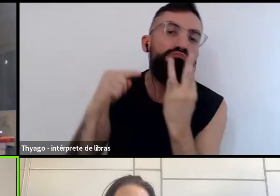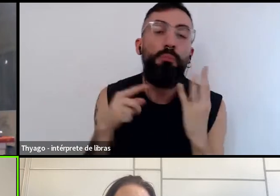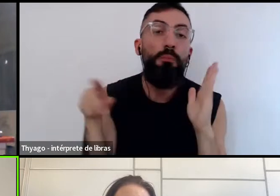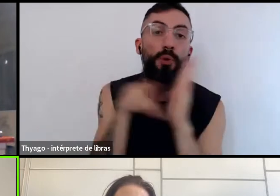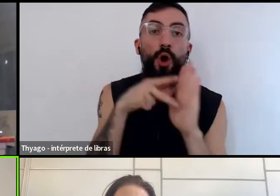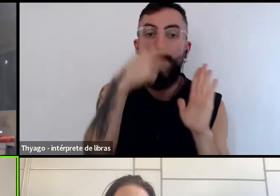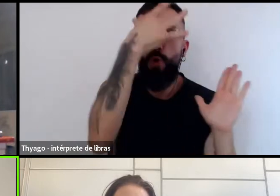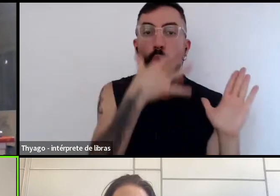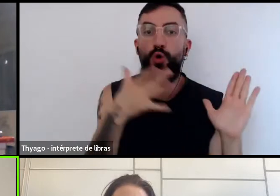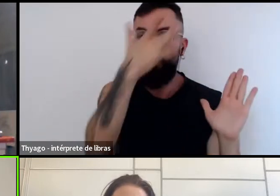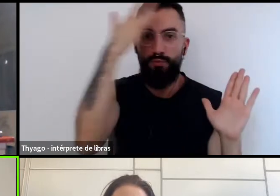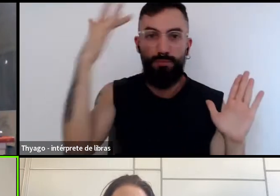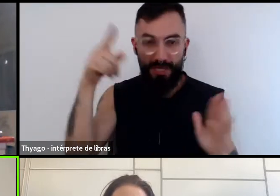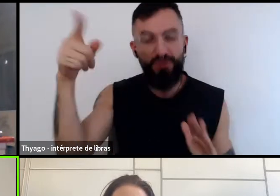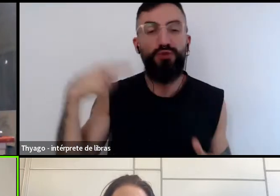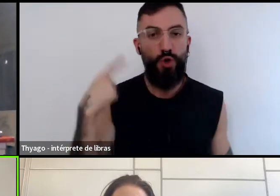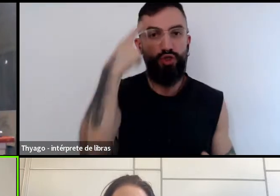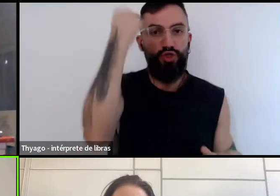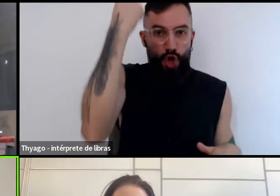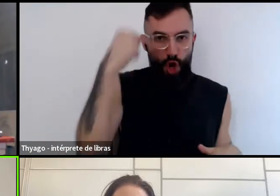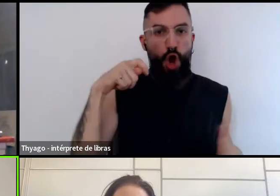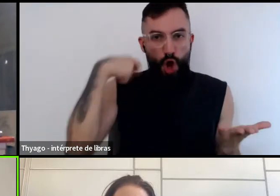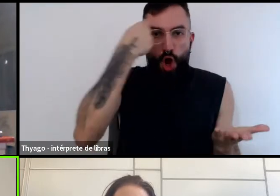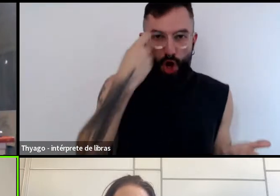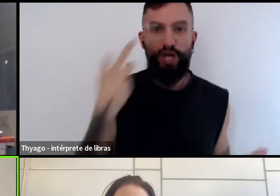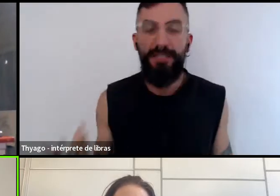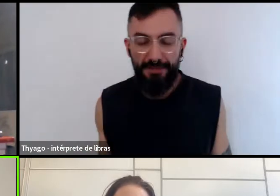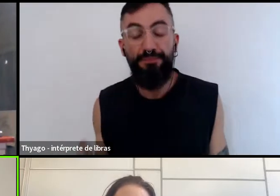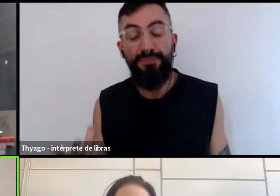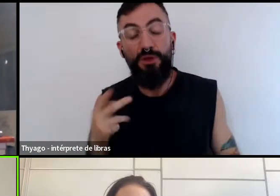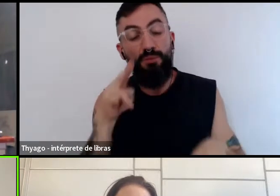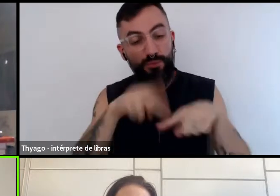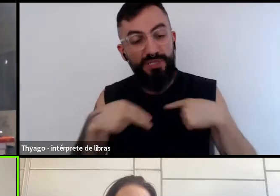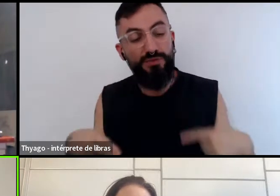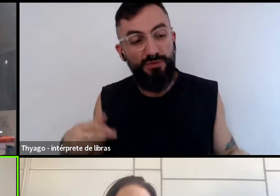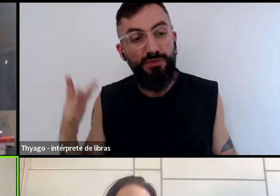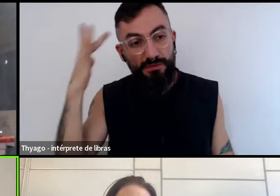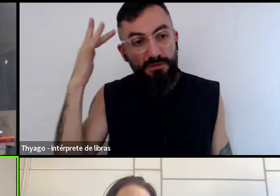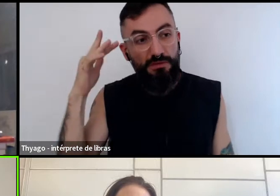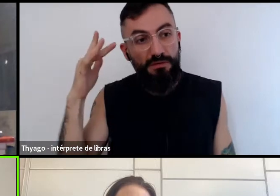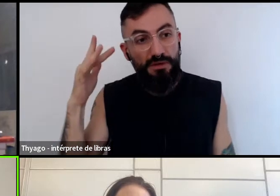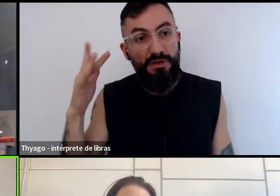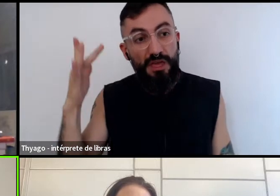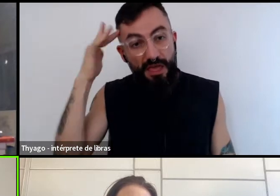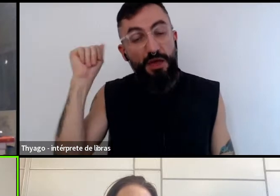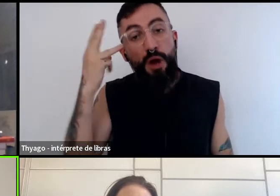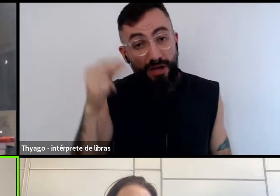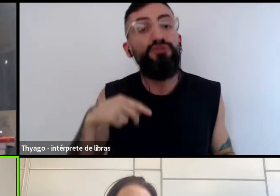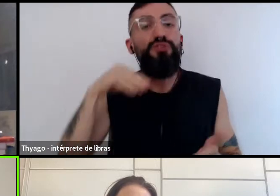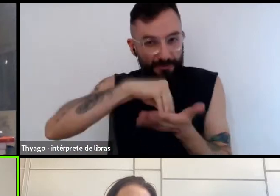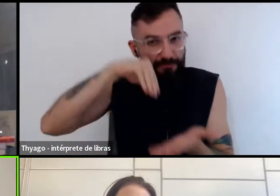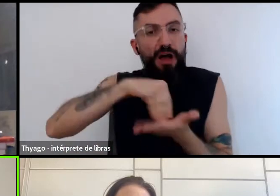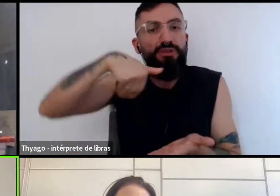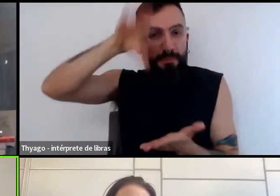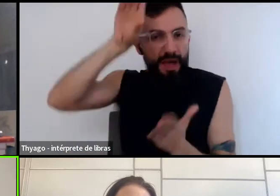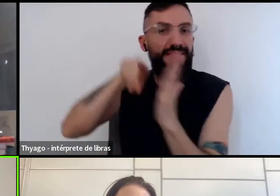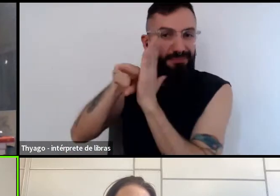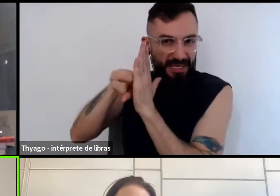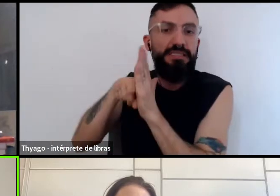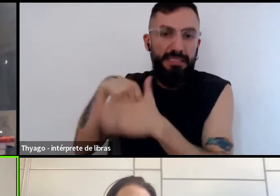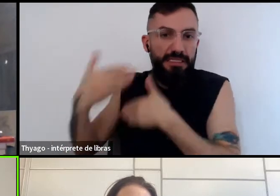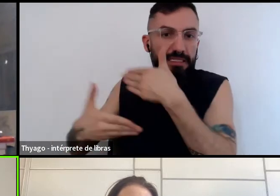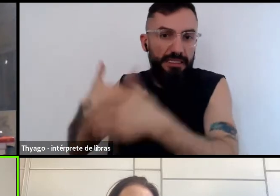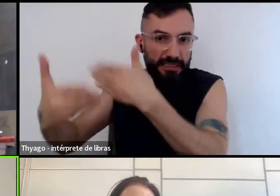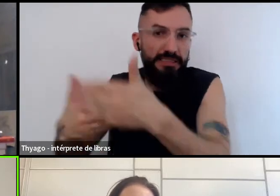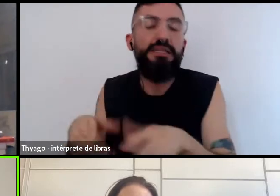face. So yeah, so this is something that we should do more research on. So I hope I have another